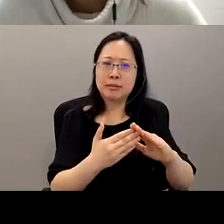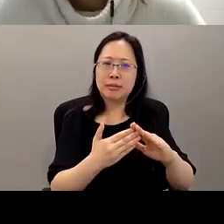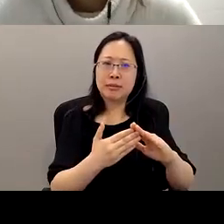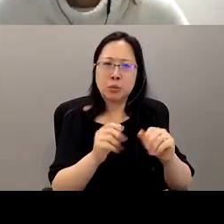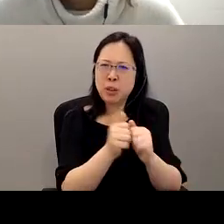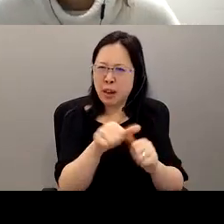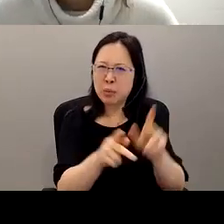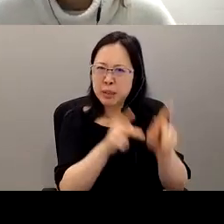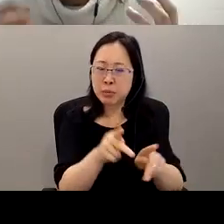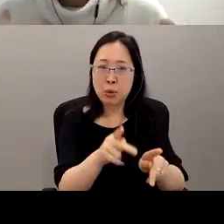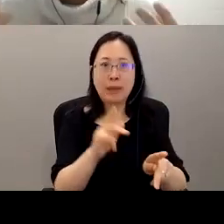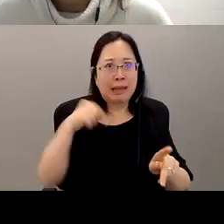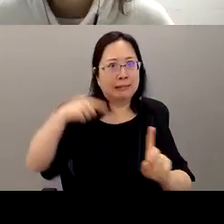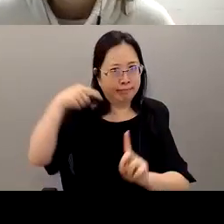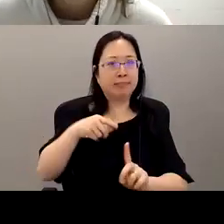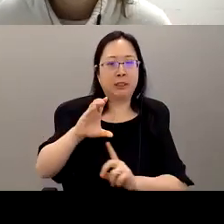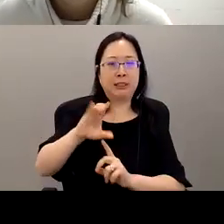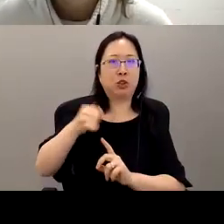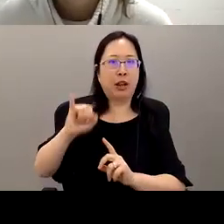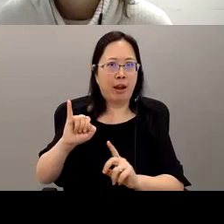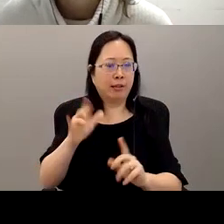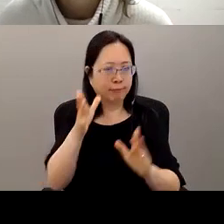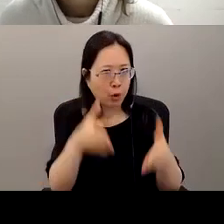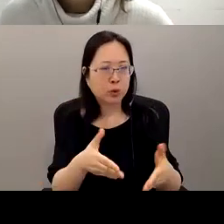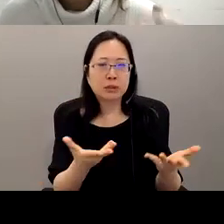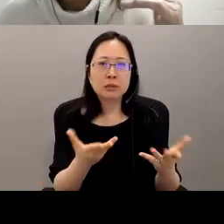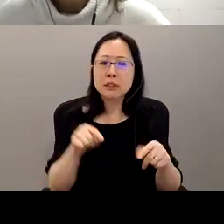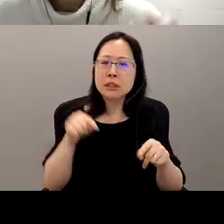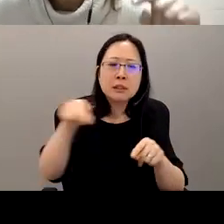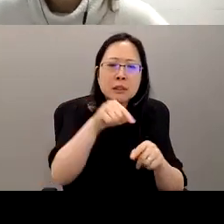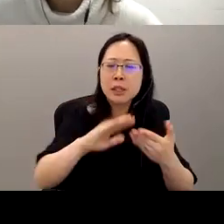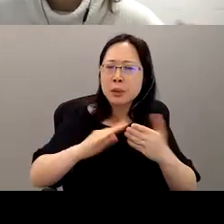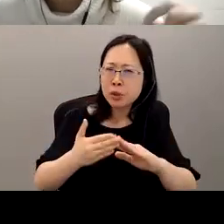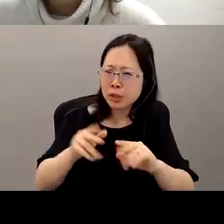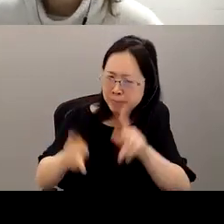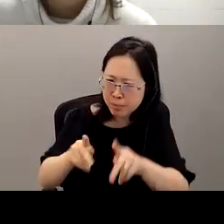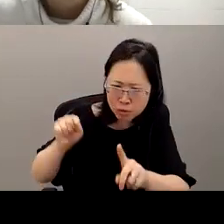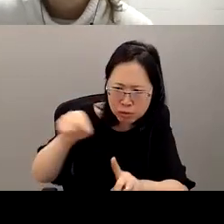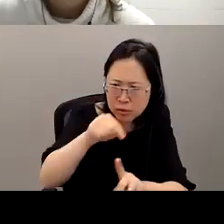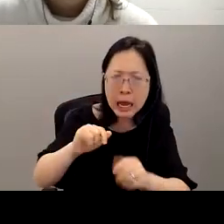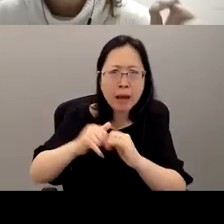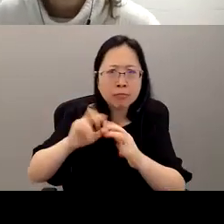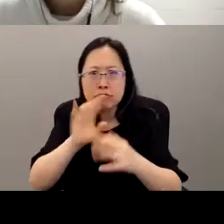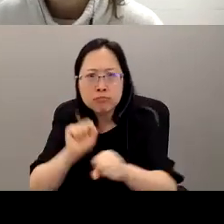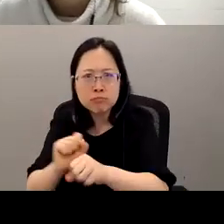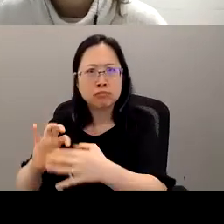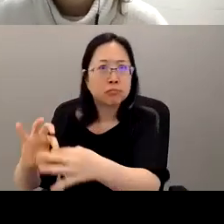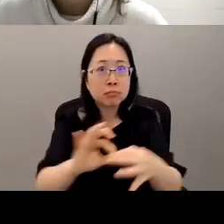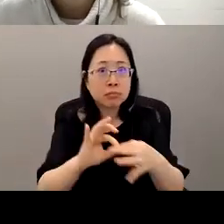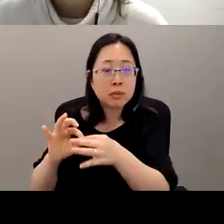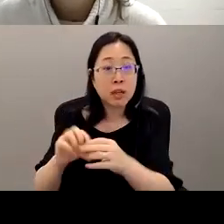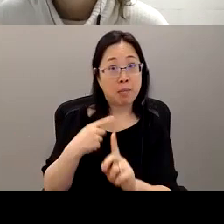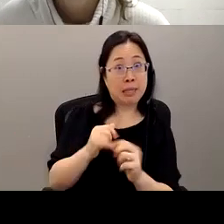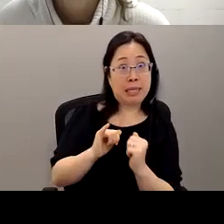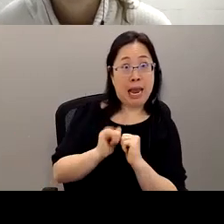work really looks at. How are people connected in our community? And how can we intentionally impact how